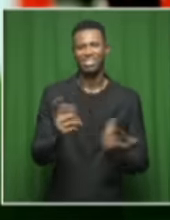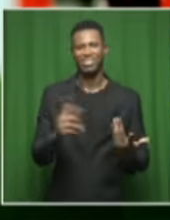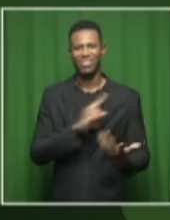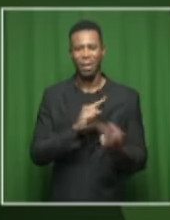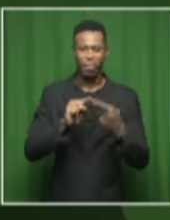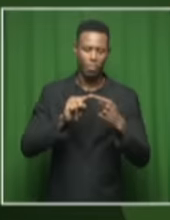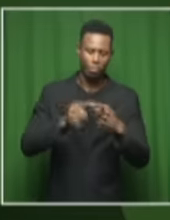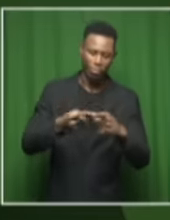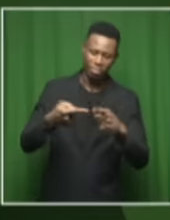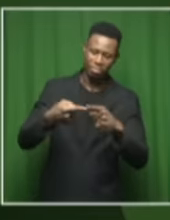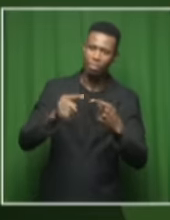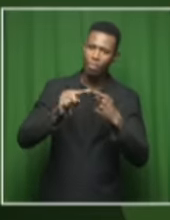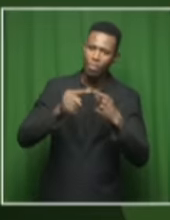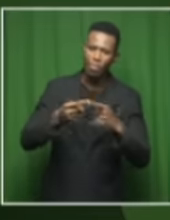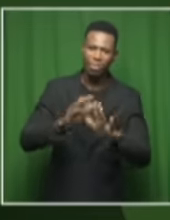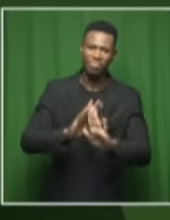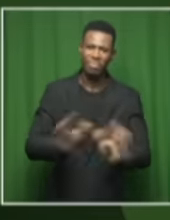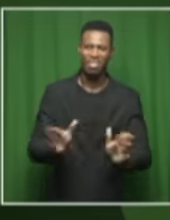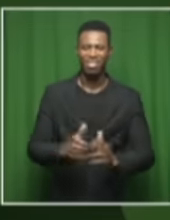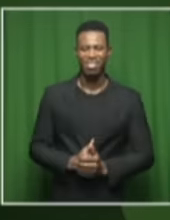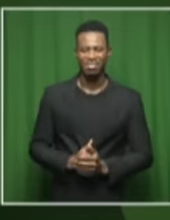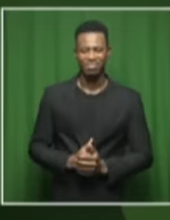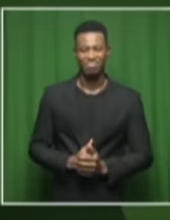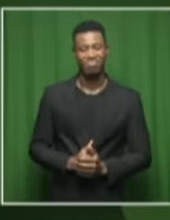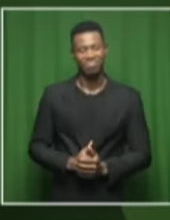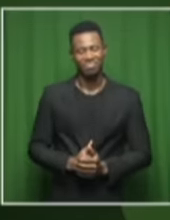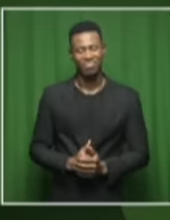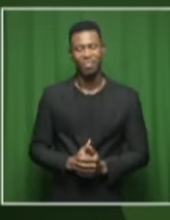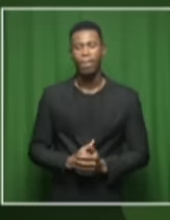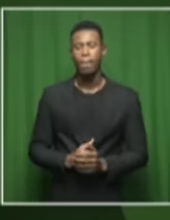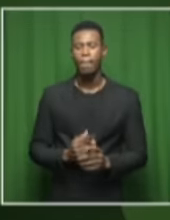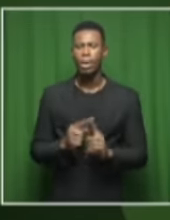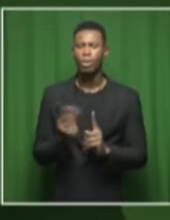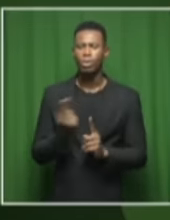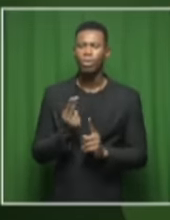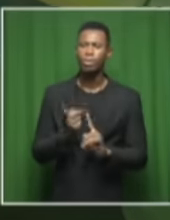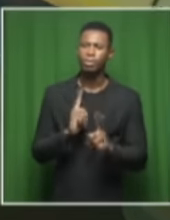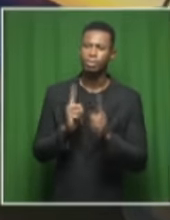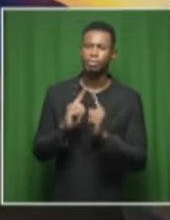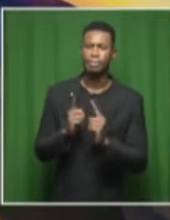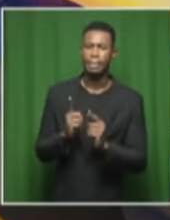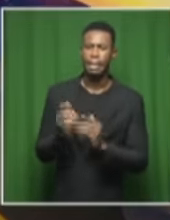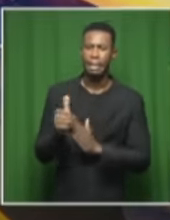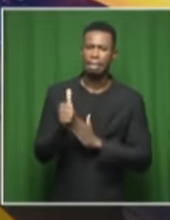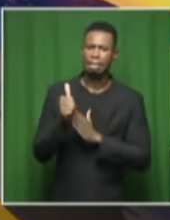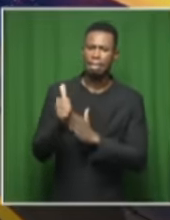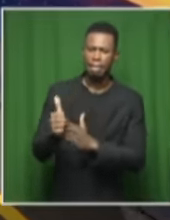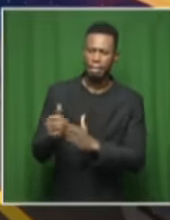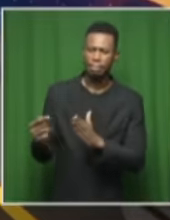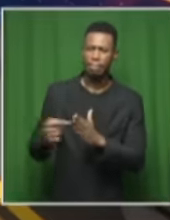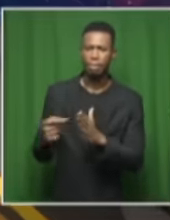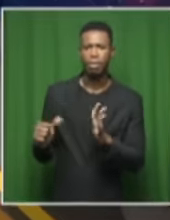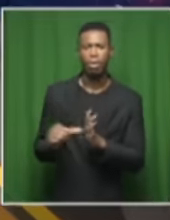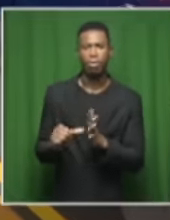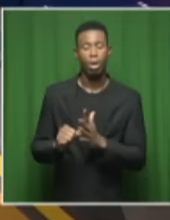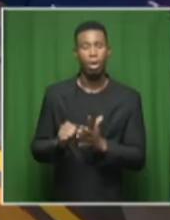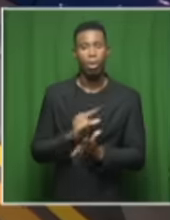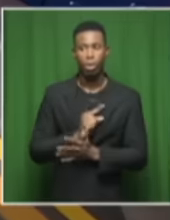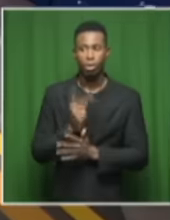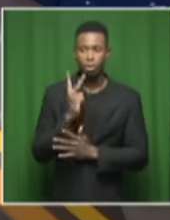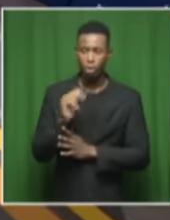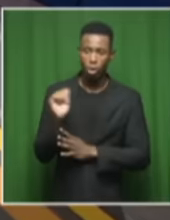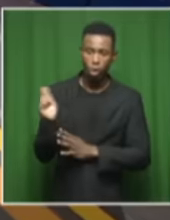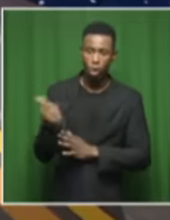yeah. Let's also just speak about the importance of leadership, because I think we saw it throughout, from all the players on the